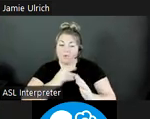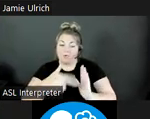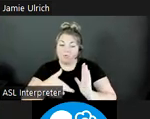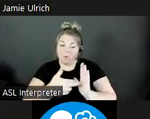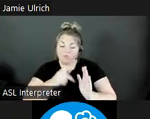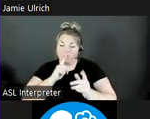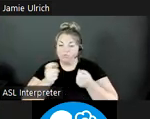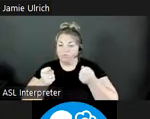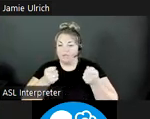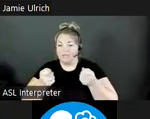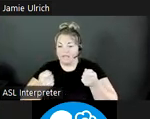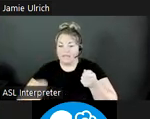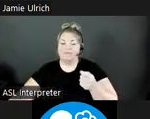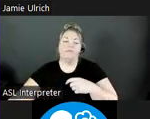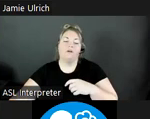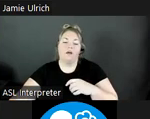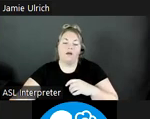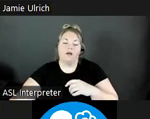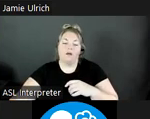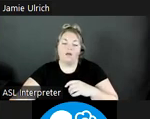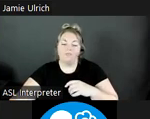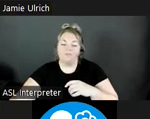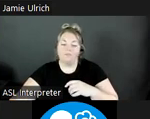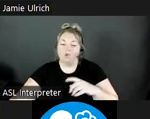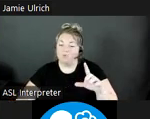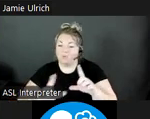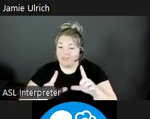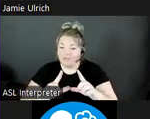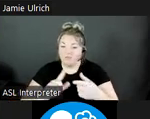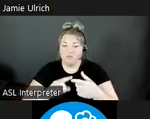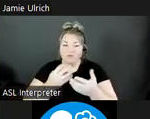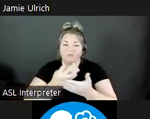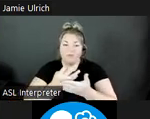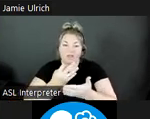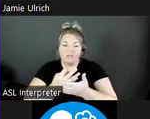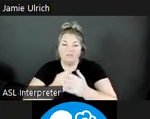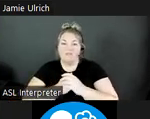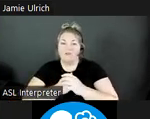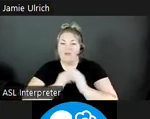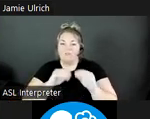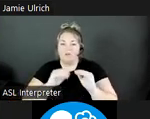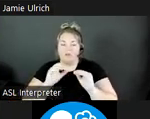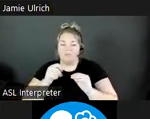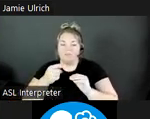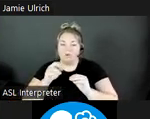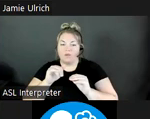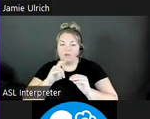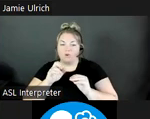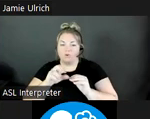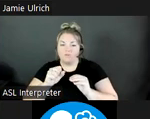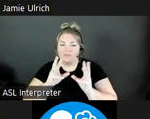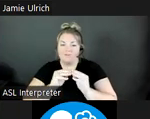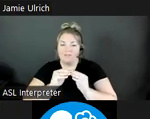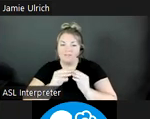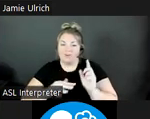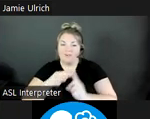to regulate and license and fund and put parameters and accountabilities around it and get a